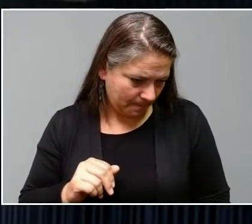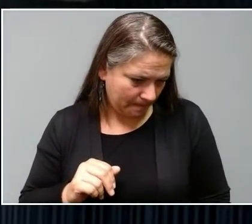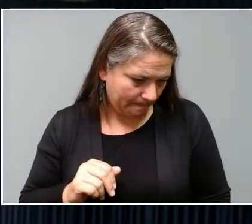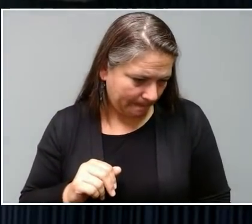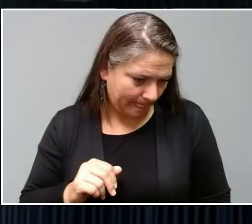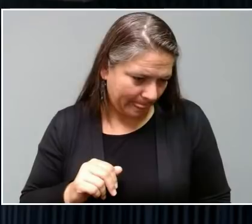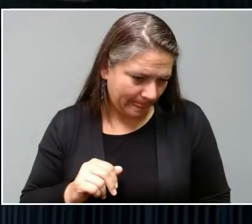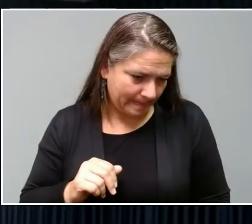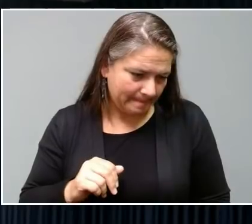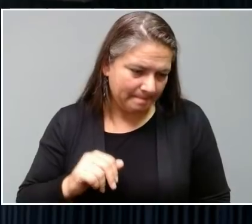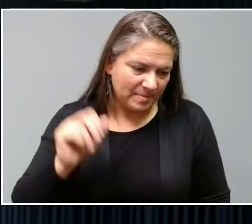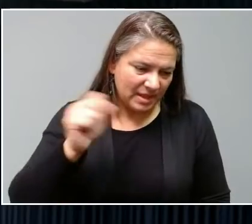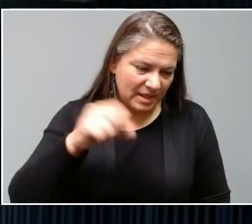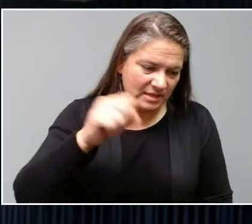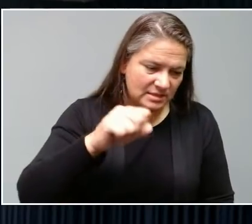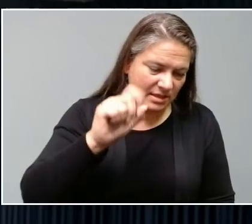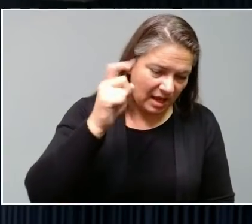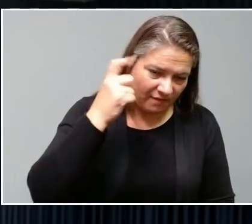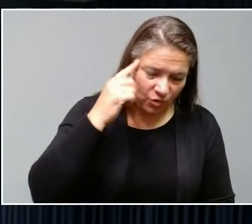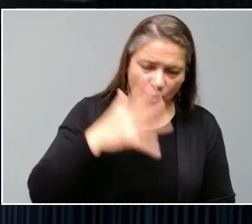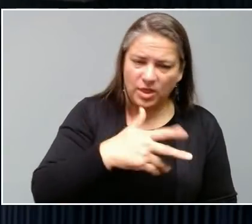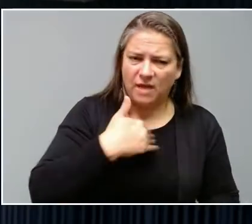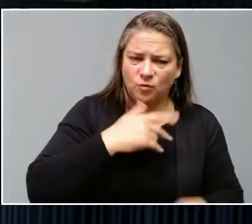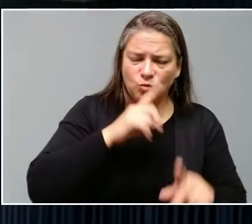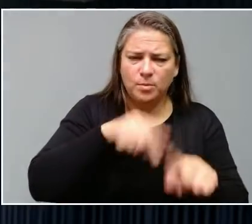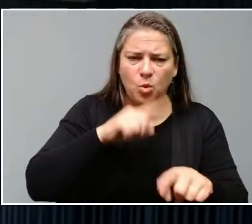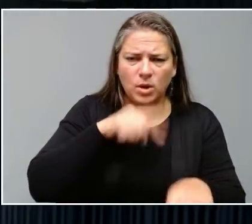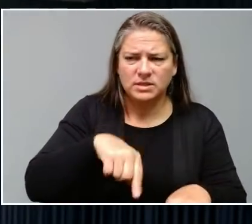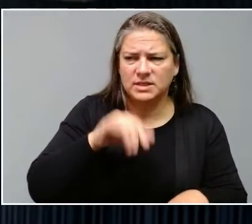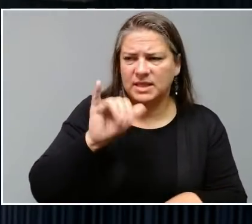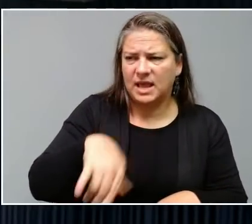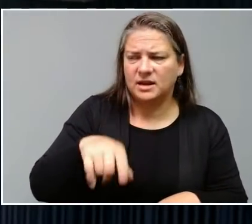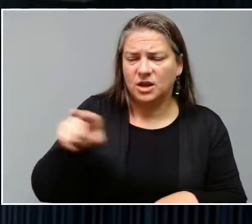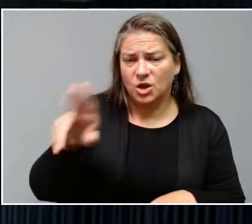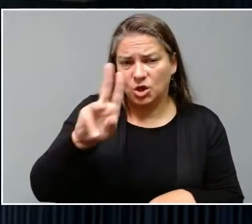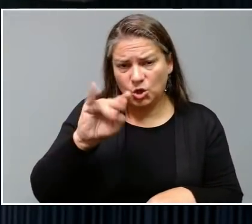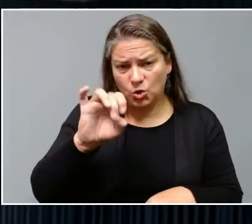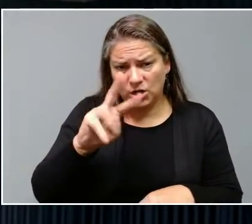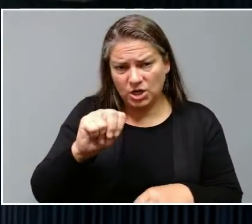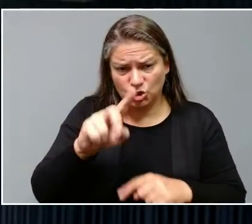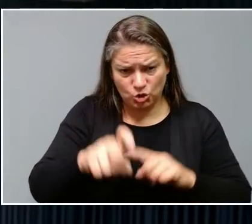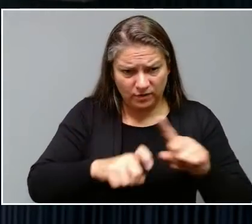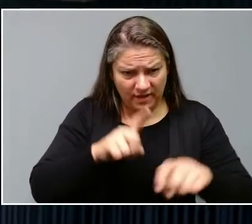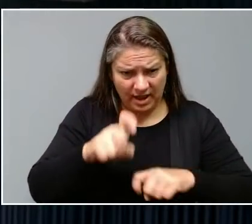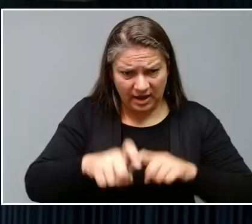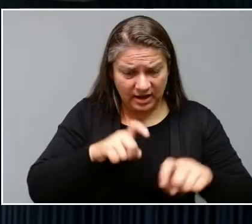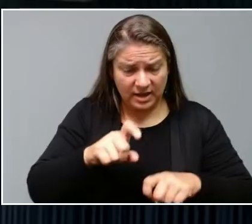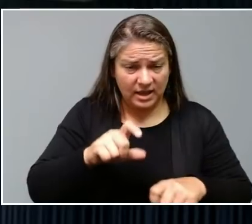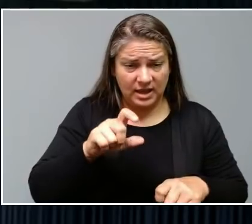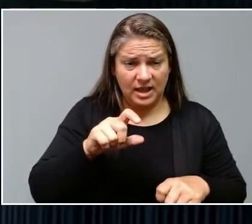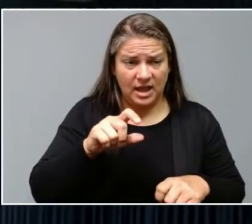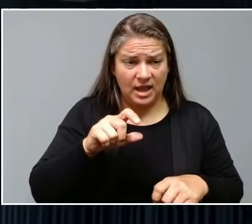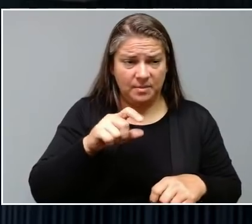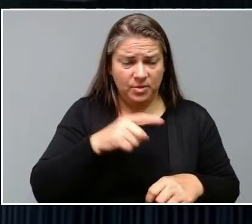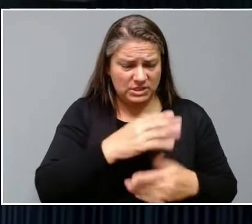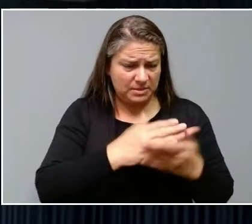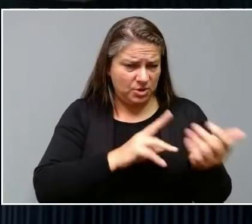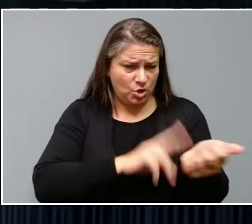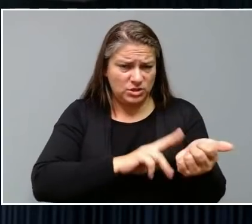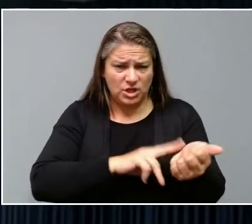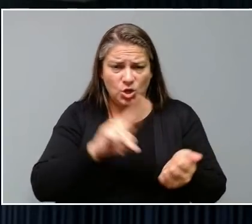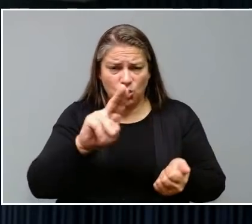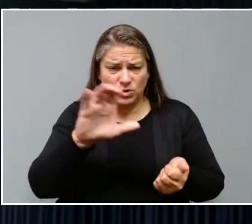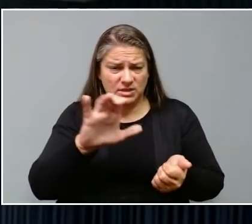Yes, Governor, there are reports that according to a union survey over here in Ohio, a third of the nurses at the UC Medical